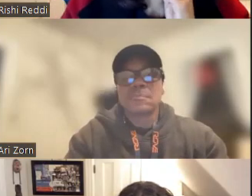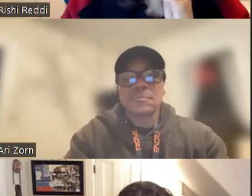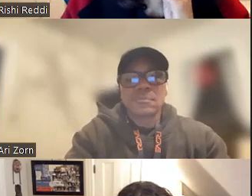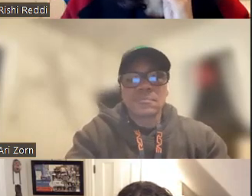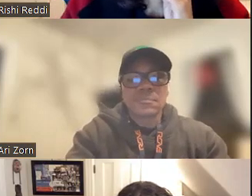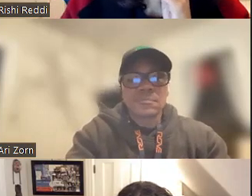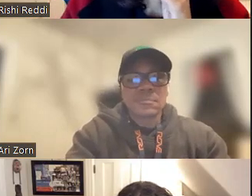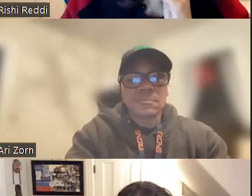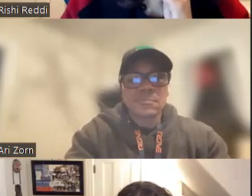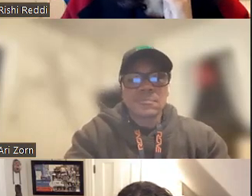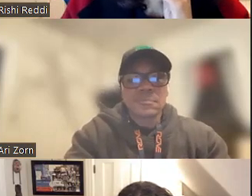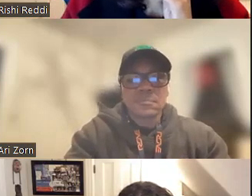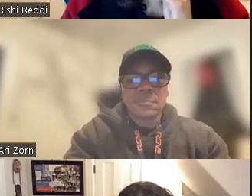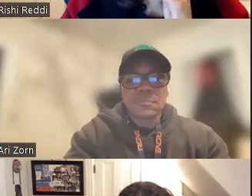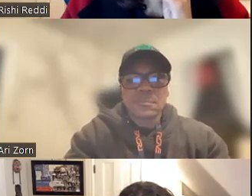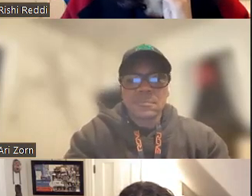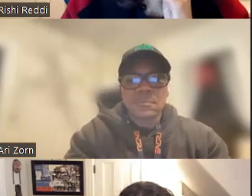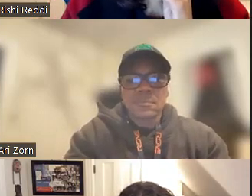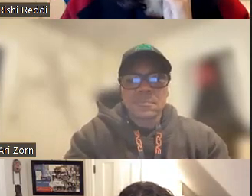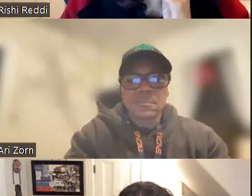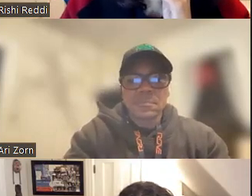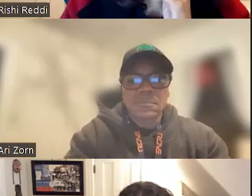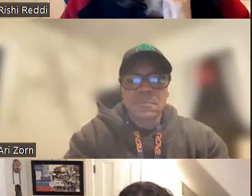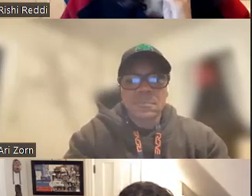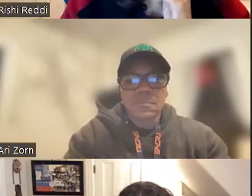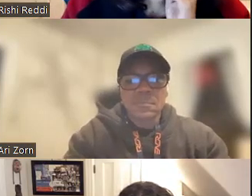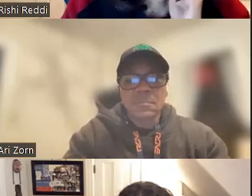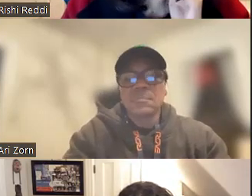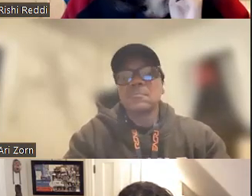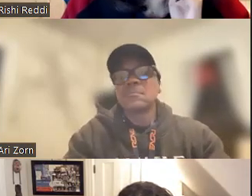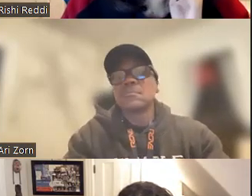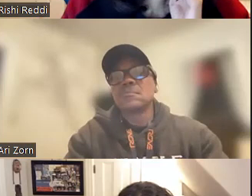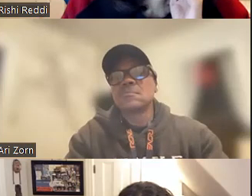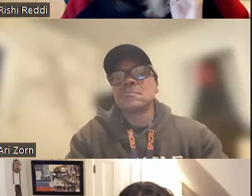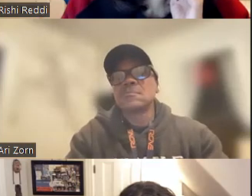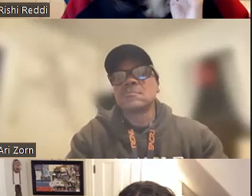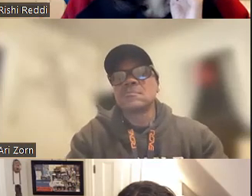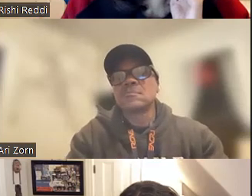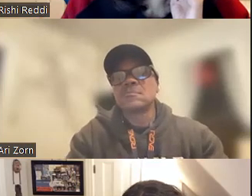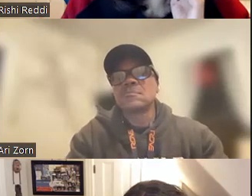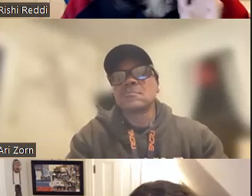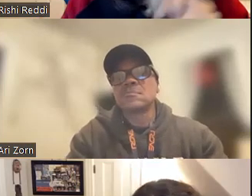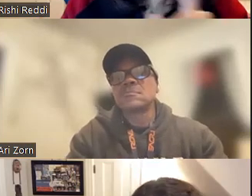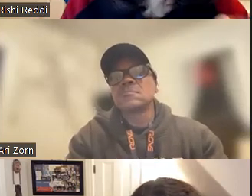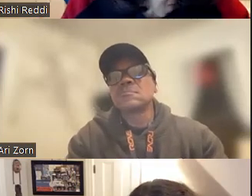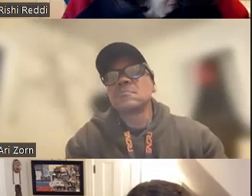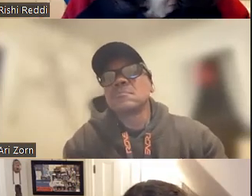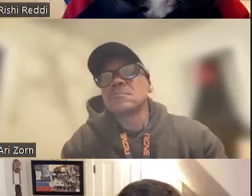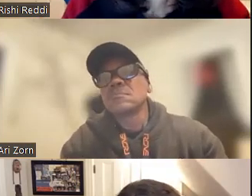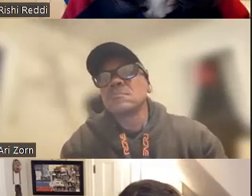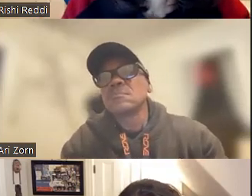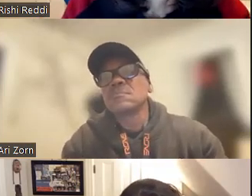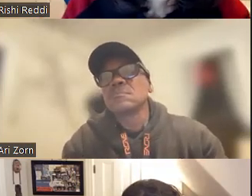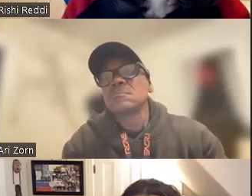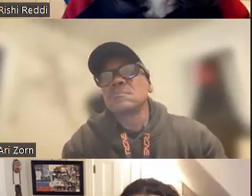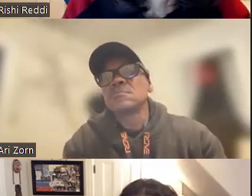this does seem to et me to be a il natural paraît pour moi un bail place for us qui to split up into subcommittees where people can je use their pense que nous